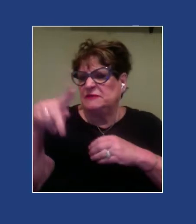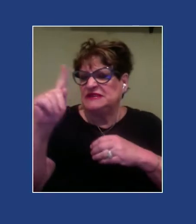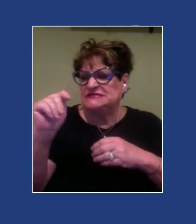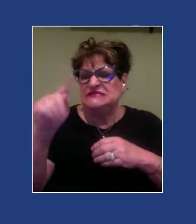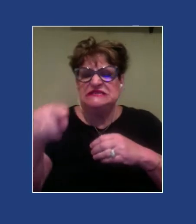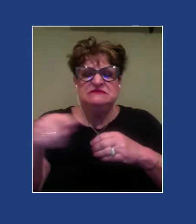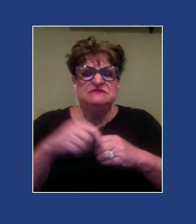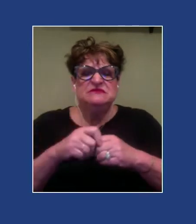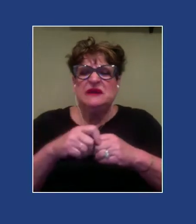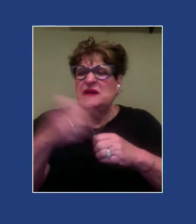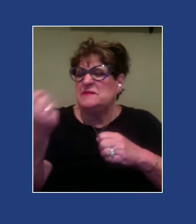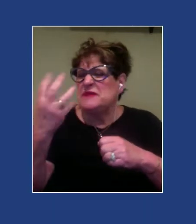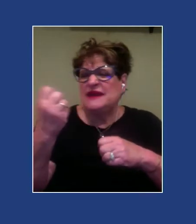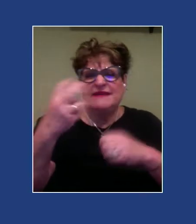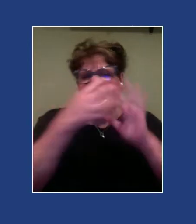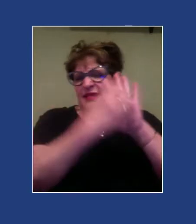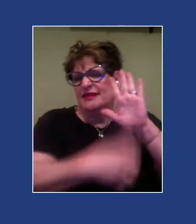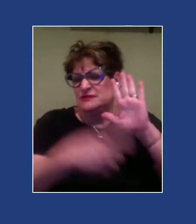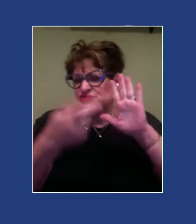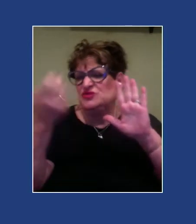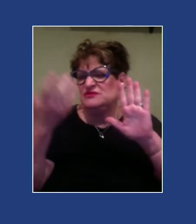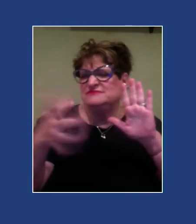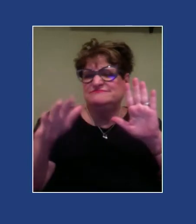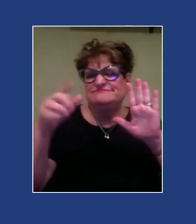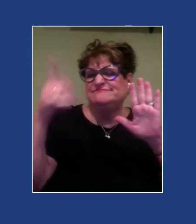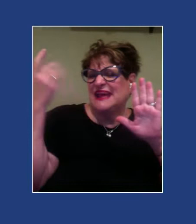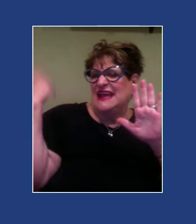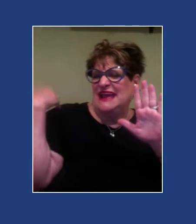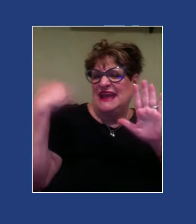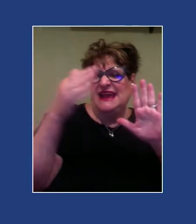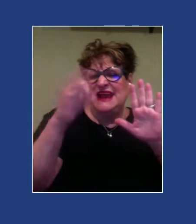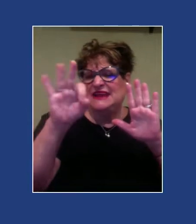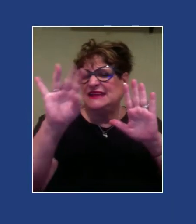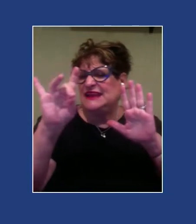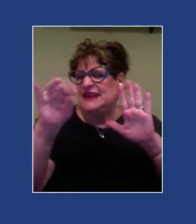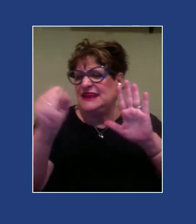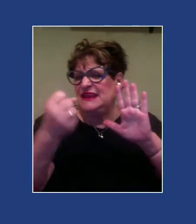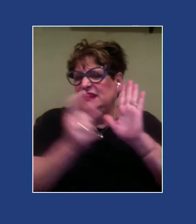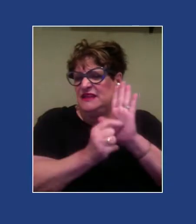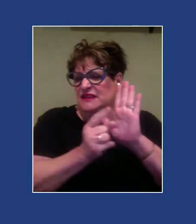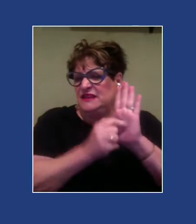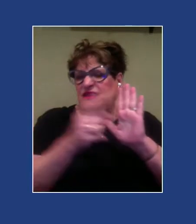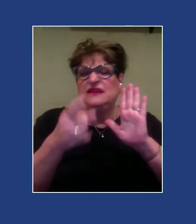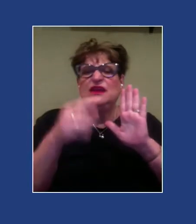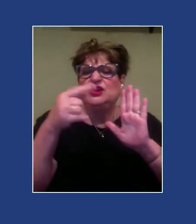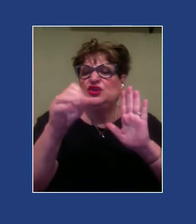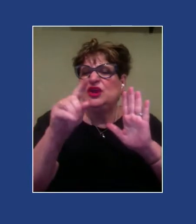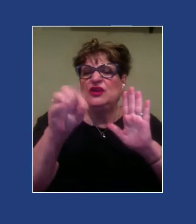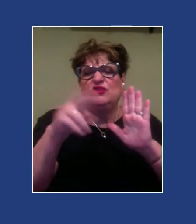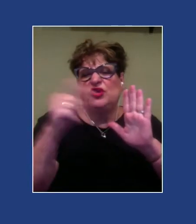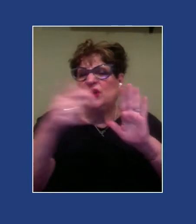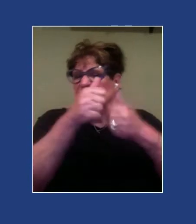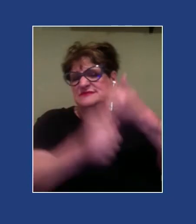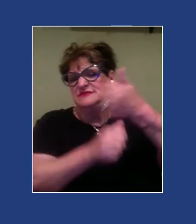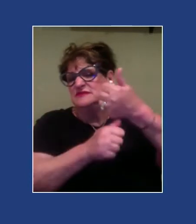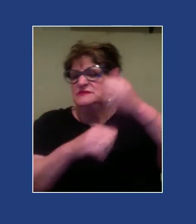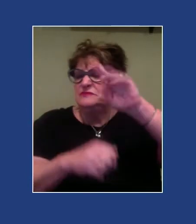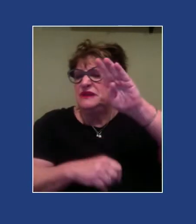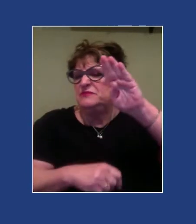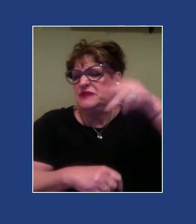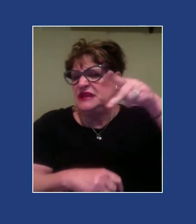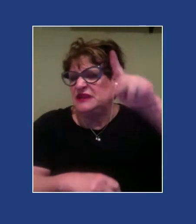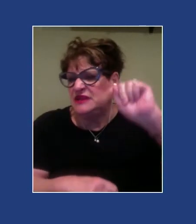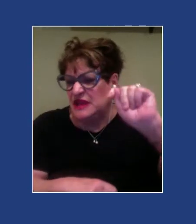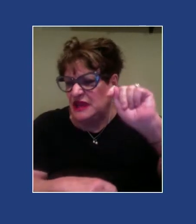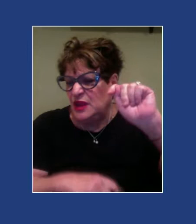the literature in this area in the 1980s discussed gender minority identities as a possible subtype of borderline personality disorder or